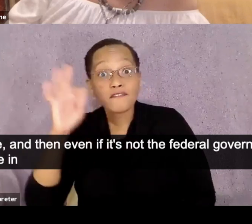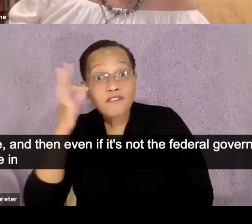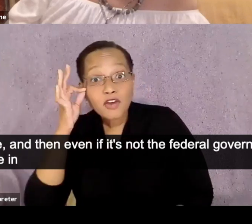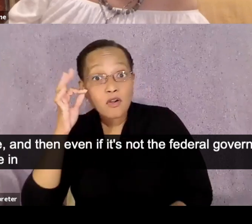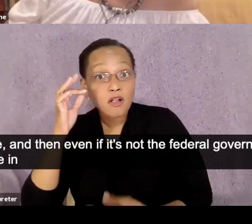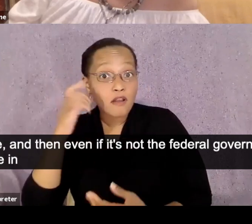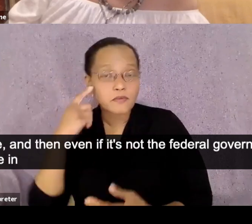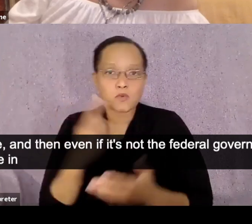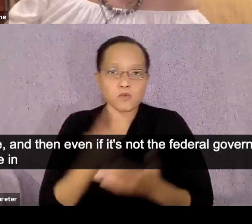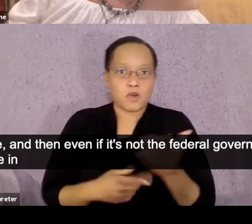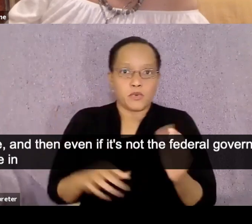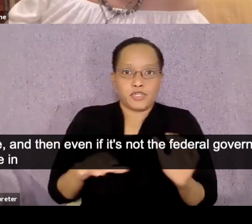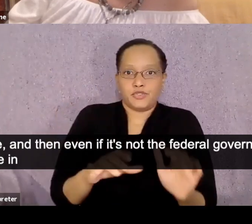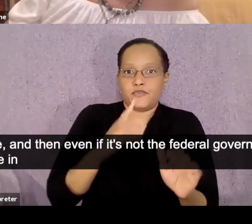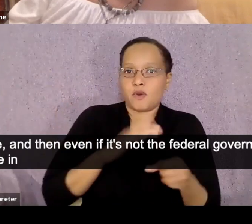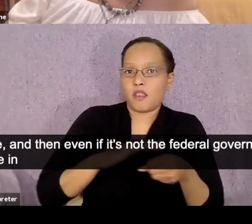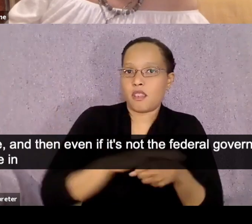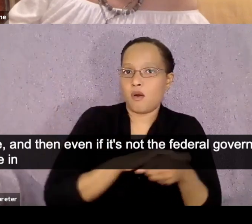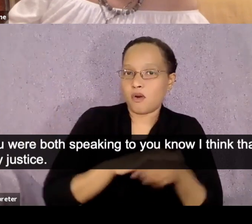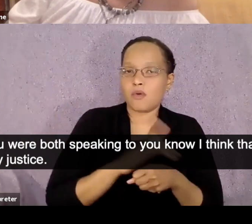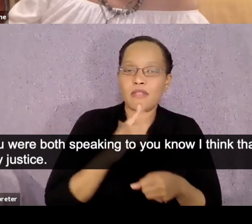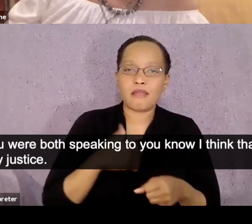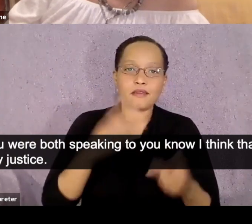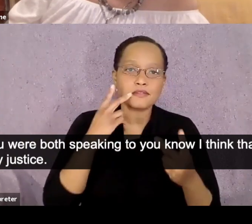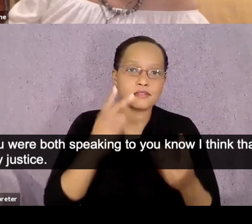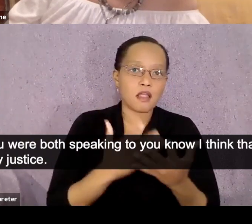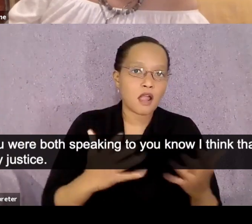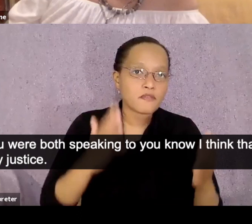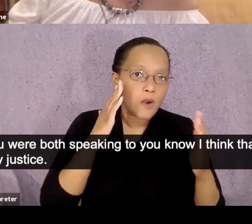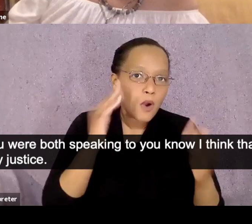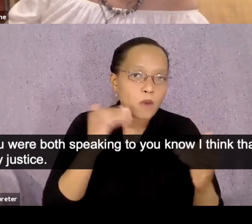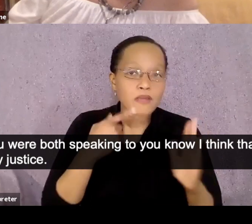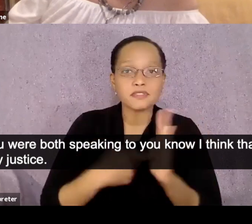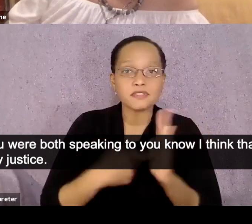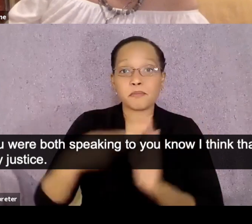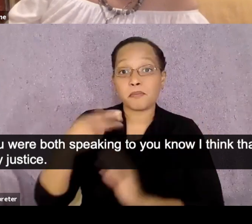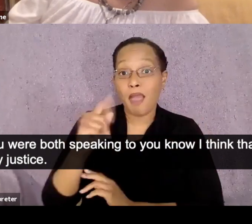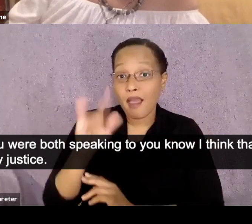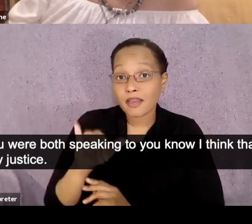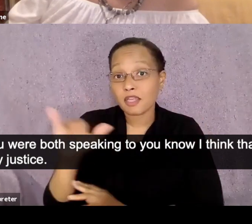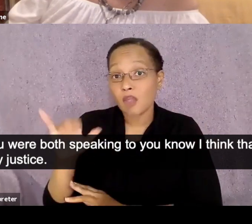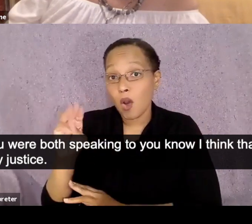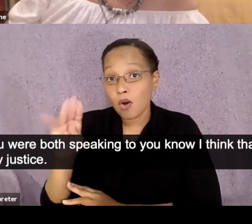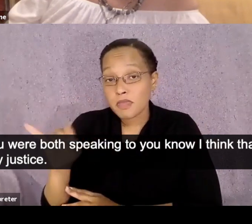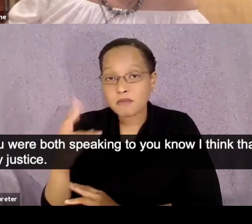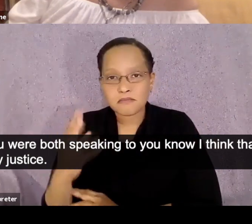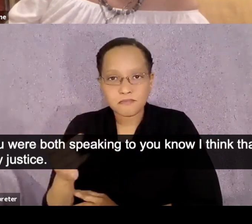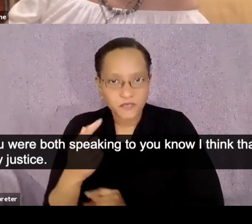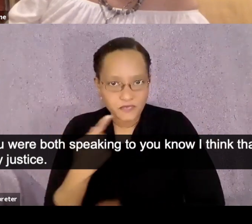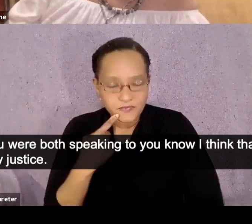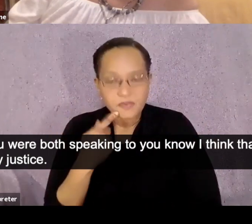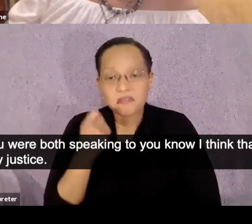locally, right? And I see so much hope in, as Patty and Yomi, you were both speaking to, I think that,